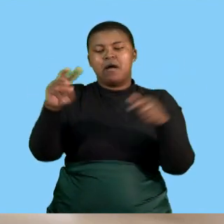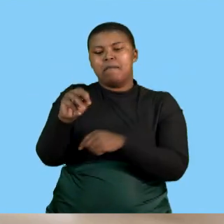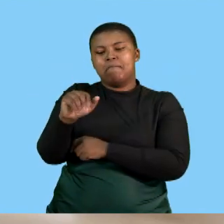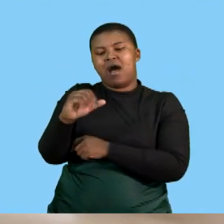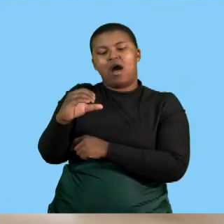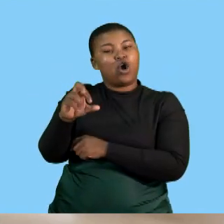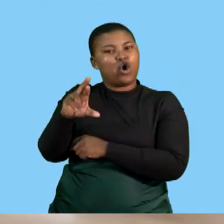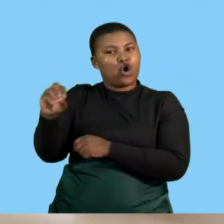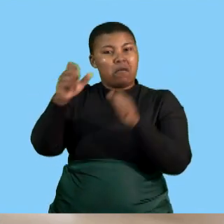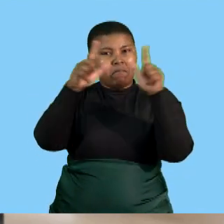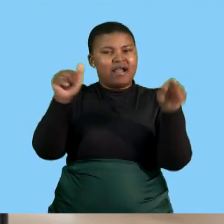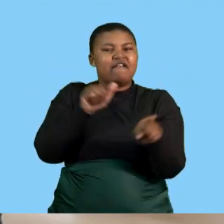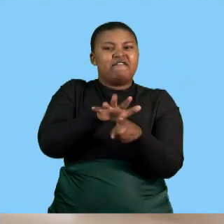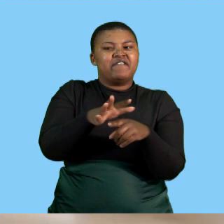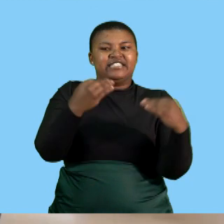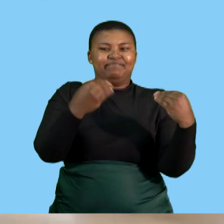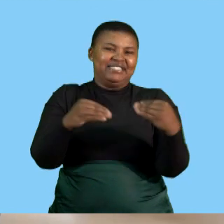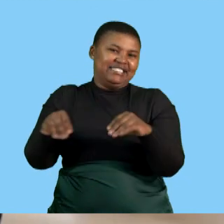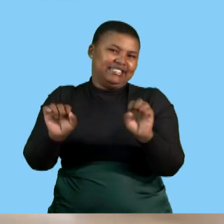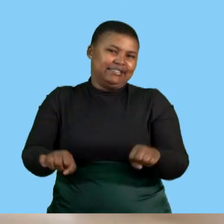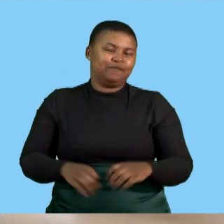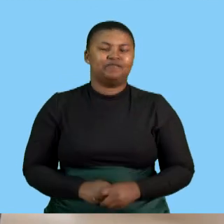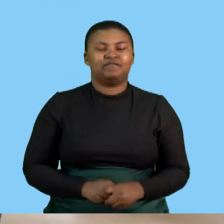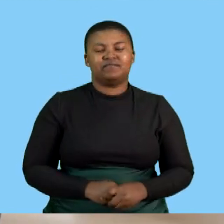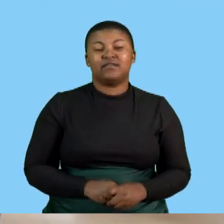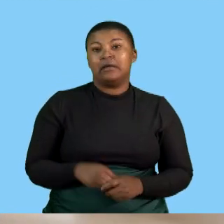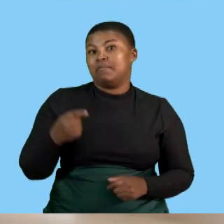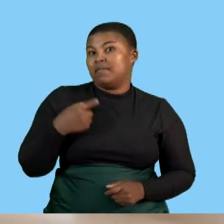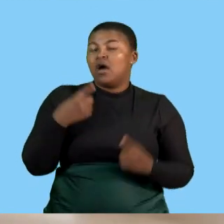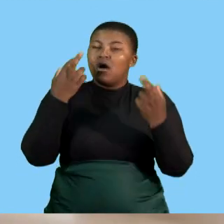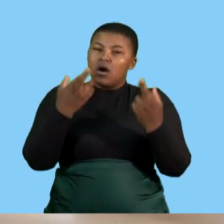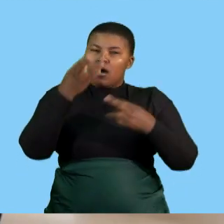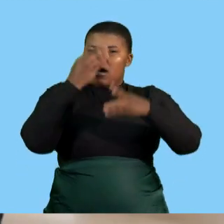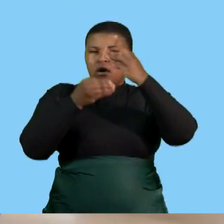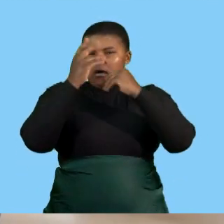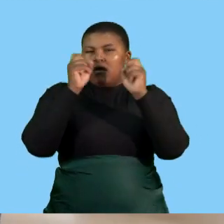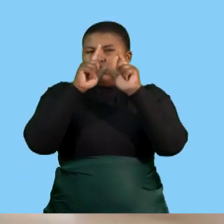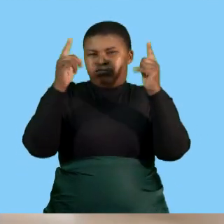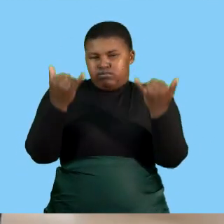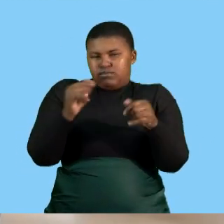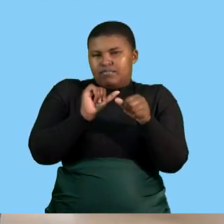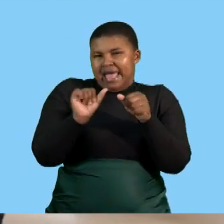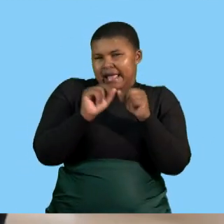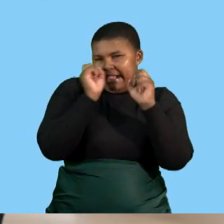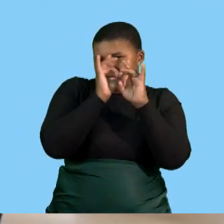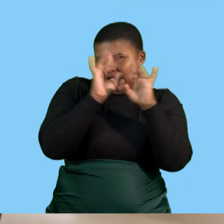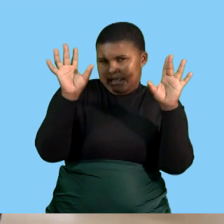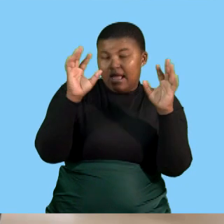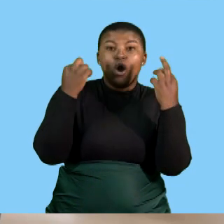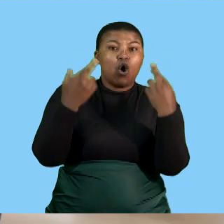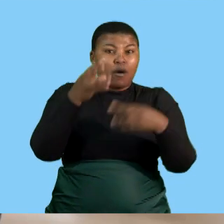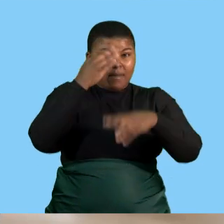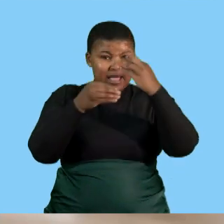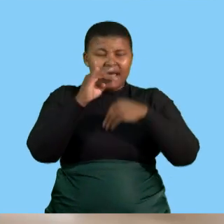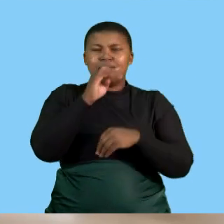influence on the business. I hope I have given you some clarity and helped you a bit with macro environments, meaning and components,